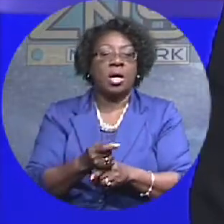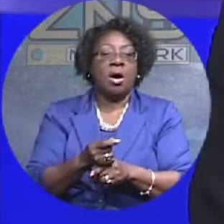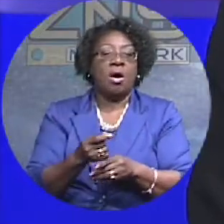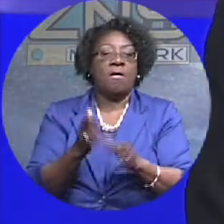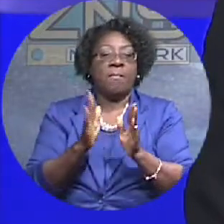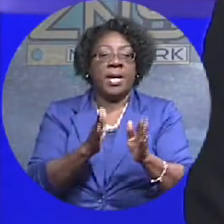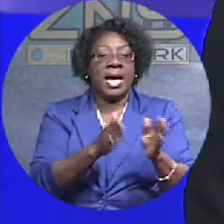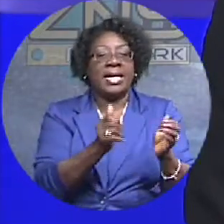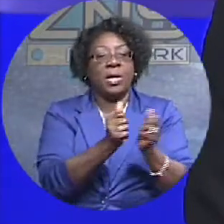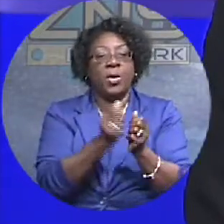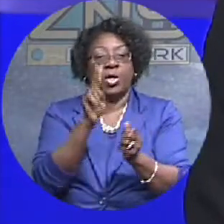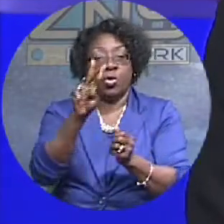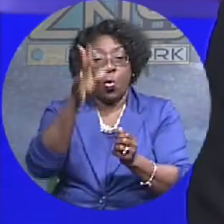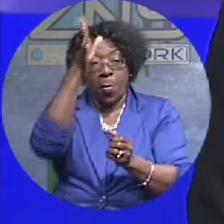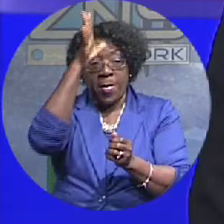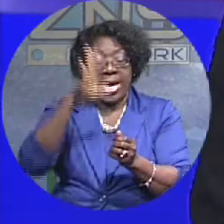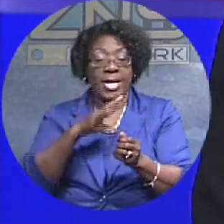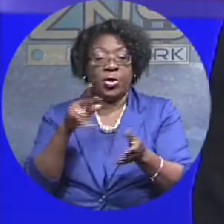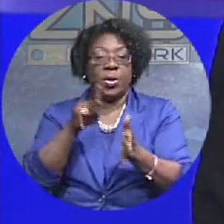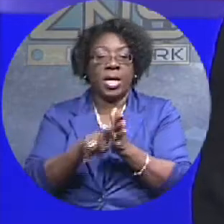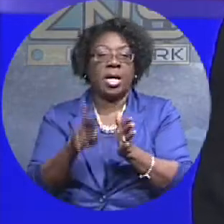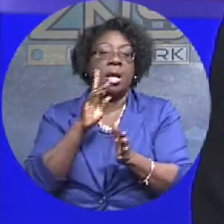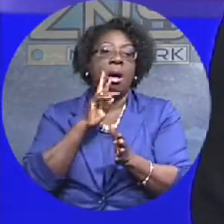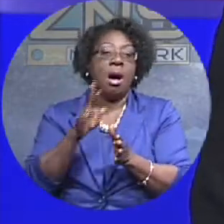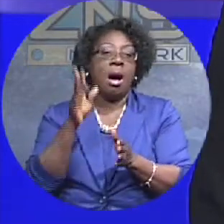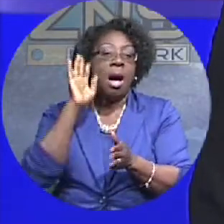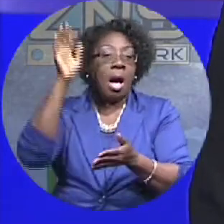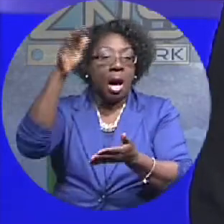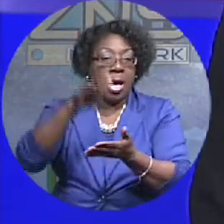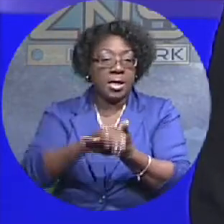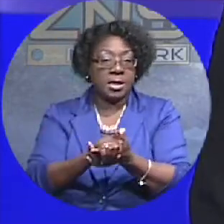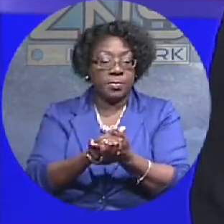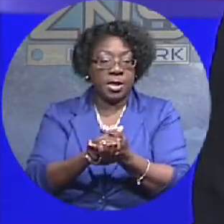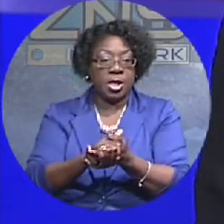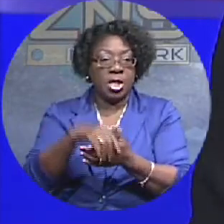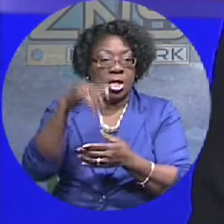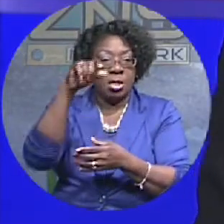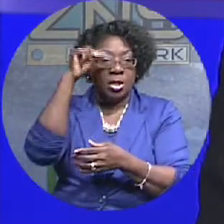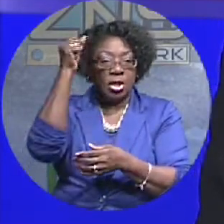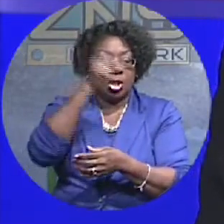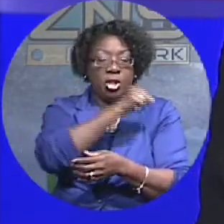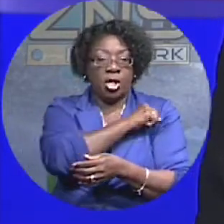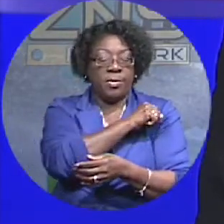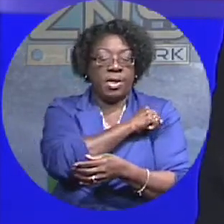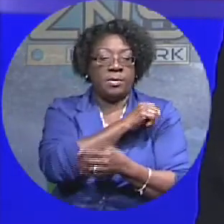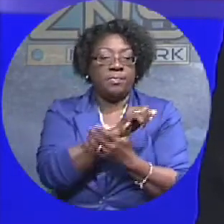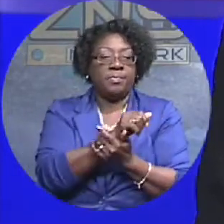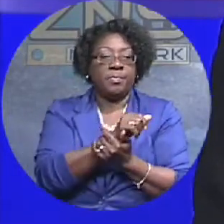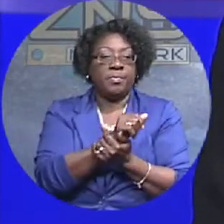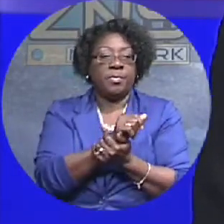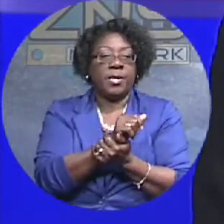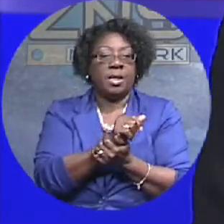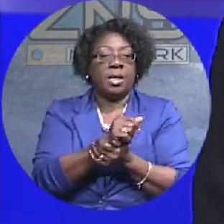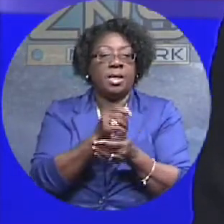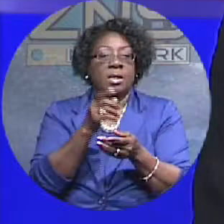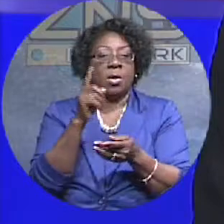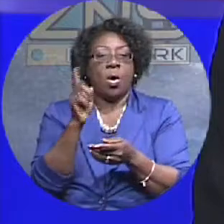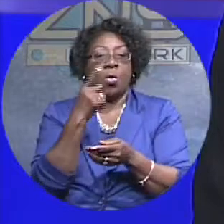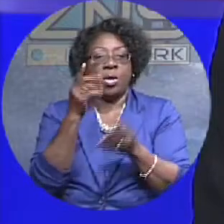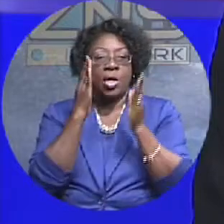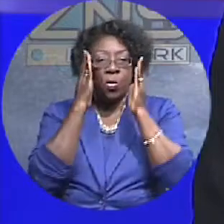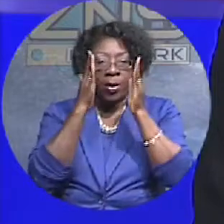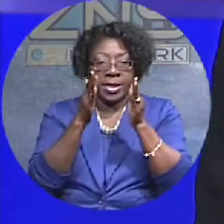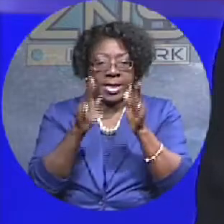that happened, jurors heard from the only eyewitness in the case and a pathologist who determined what caused the banker's death. Our foreign query